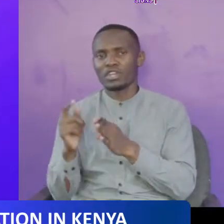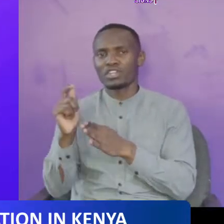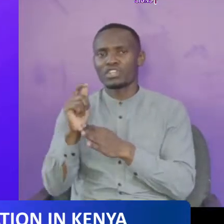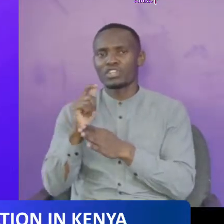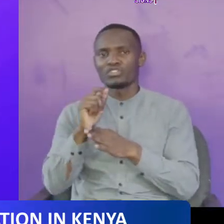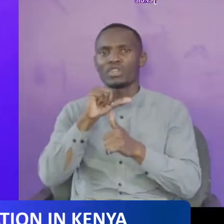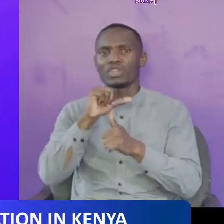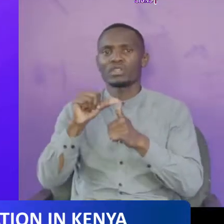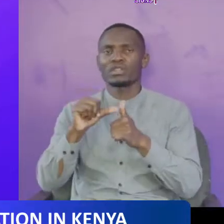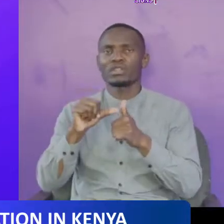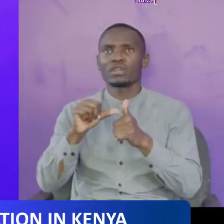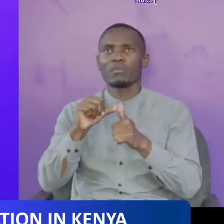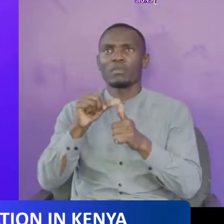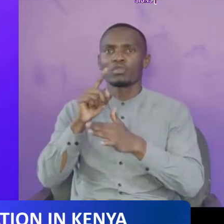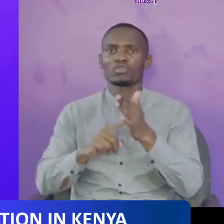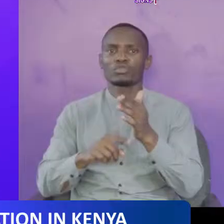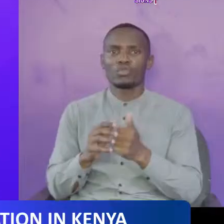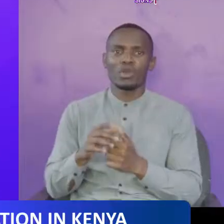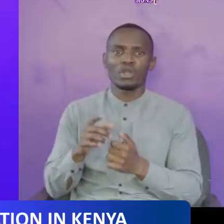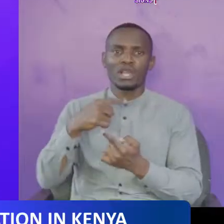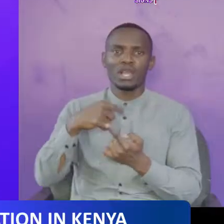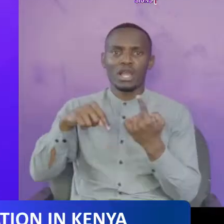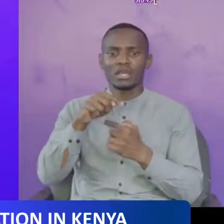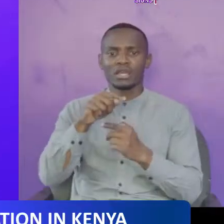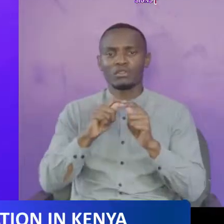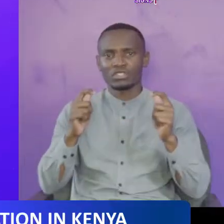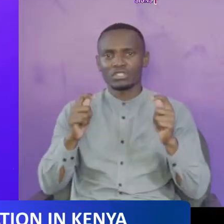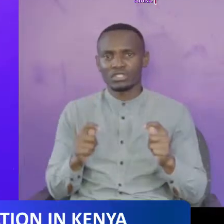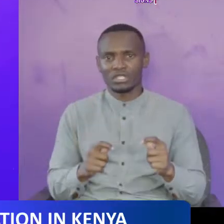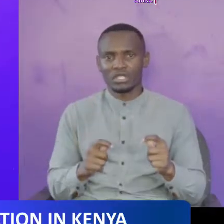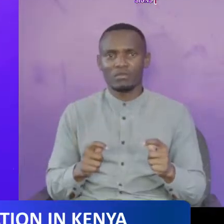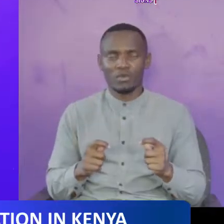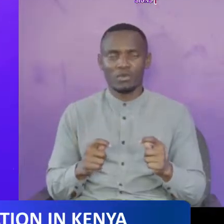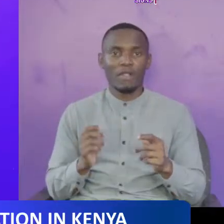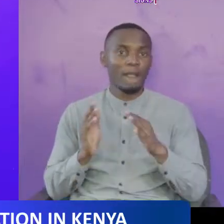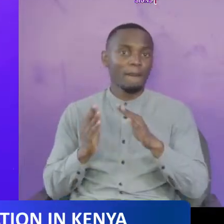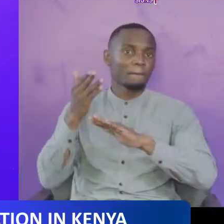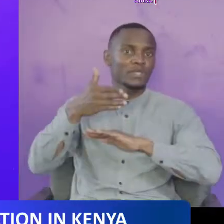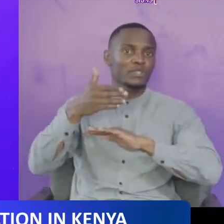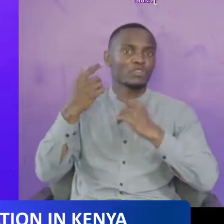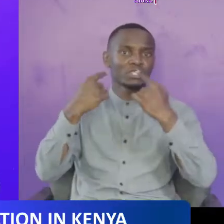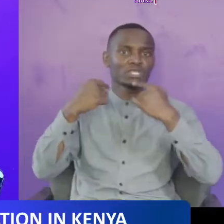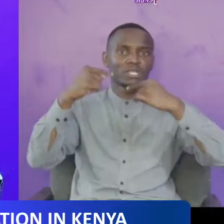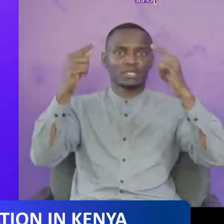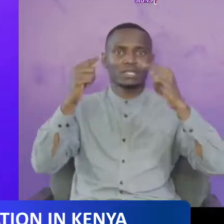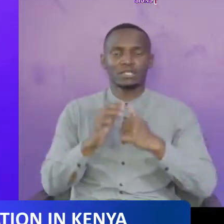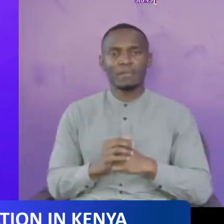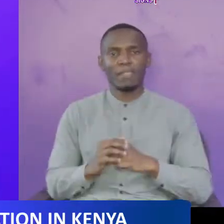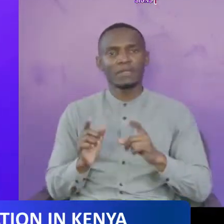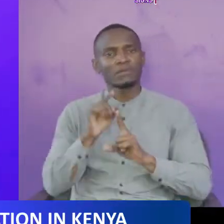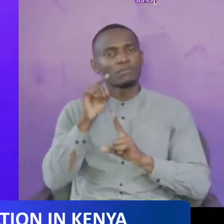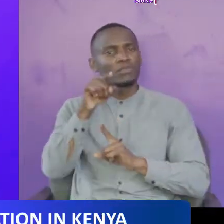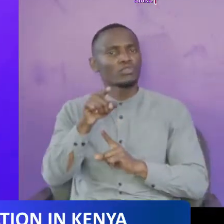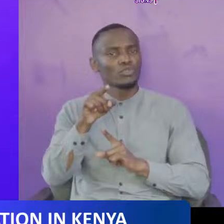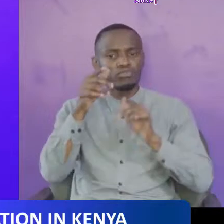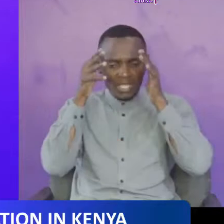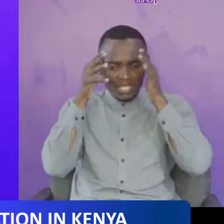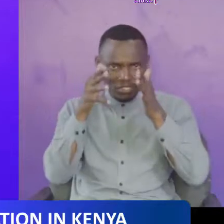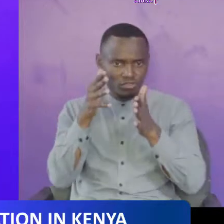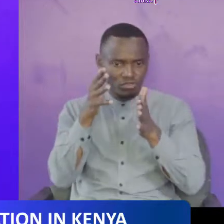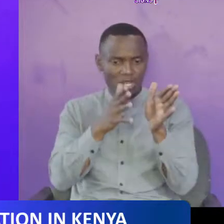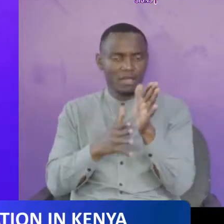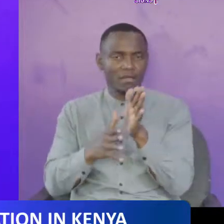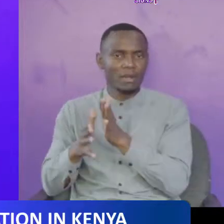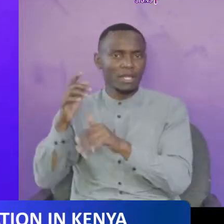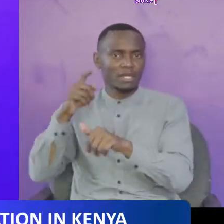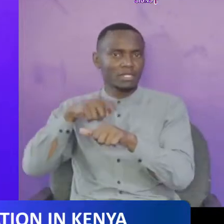Roundtable, and just teaching you beyond success. Like, how do you intentionally plan your